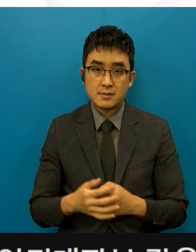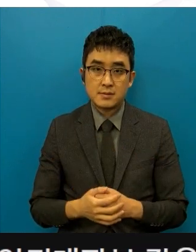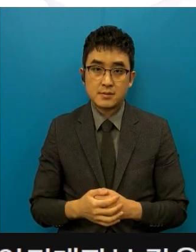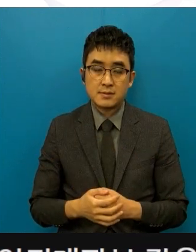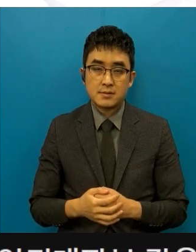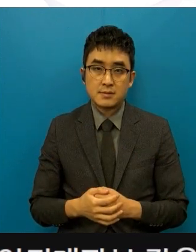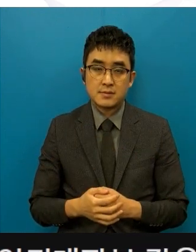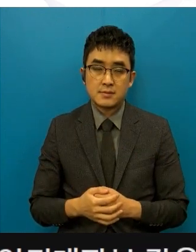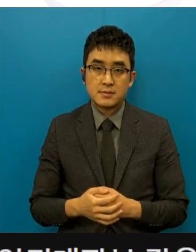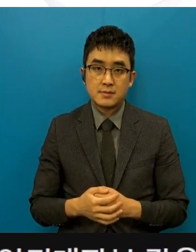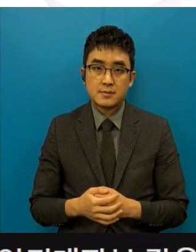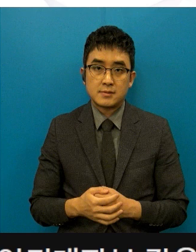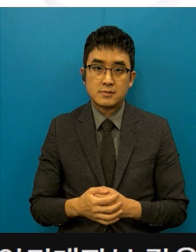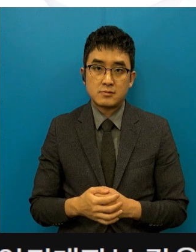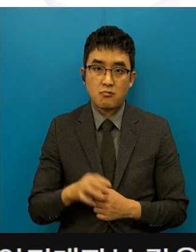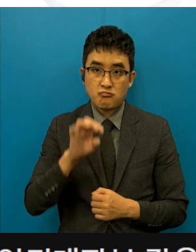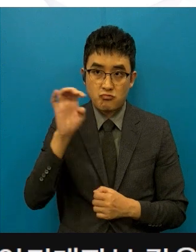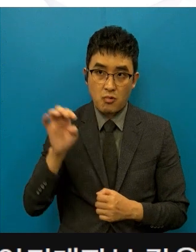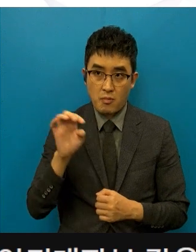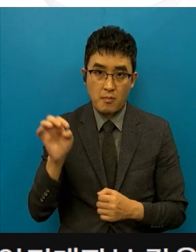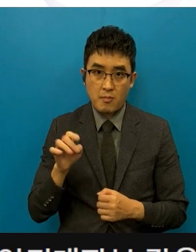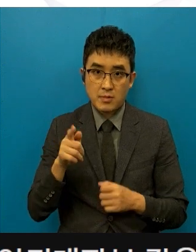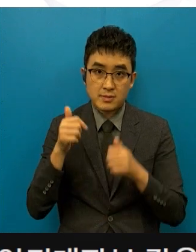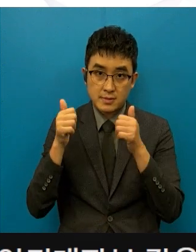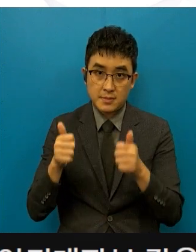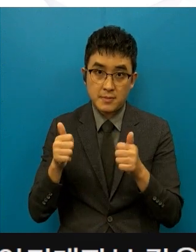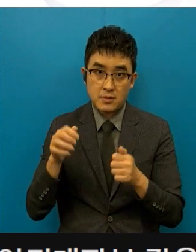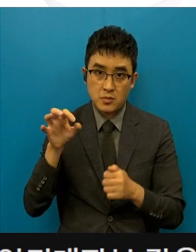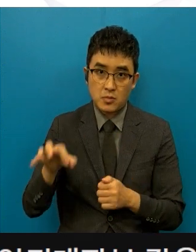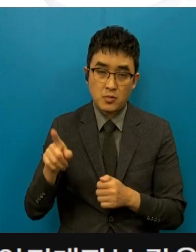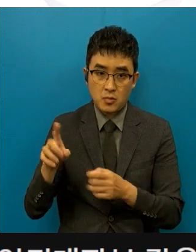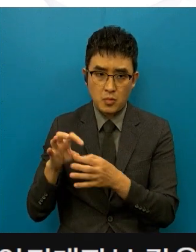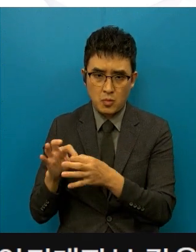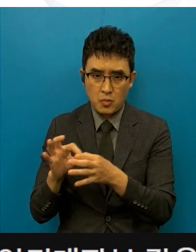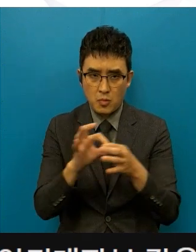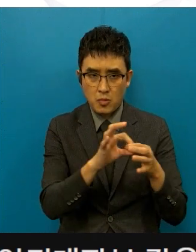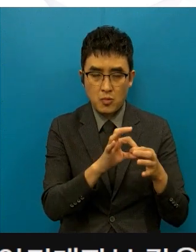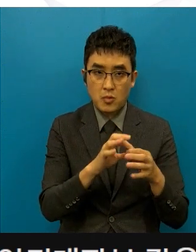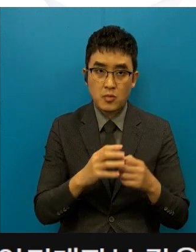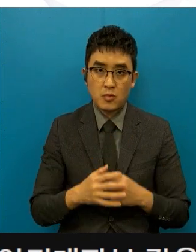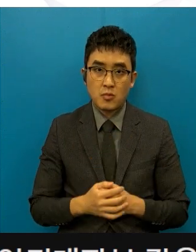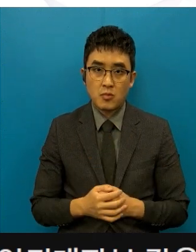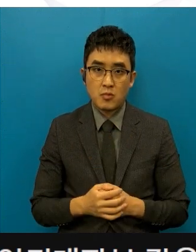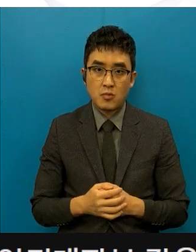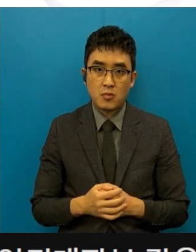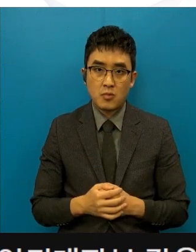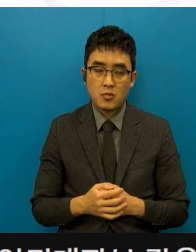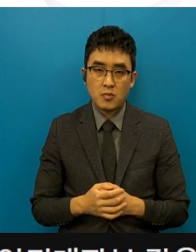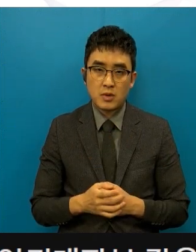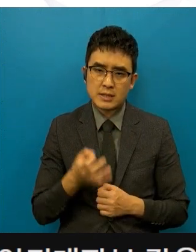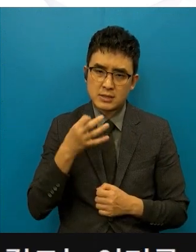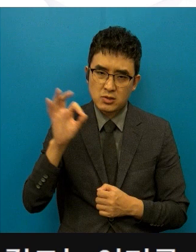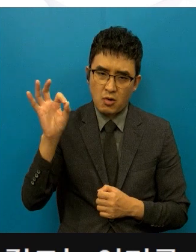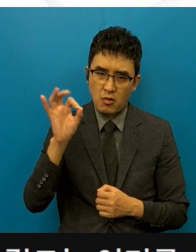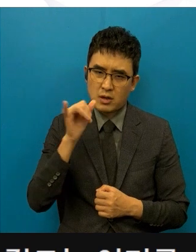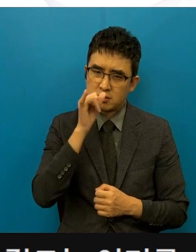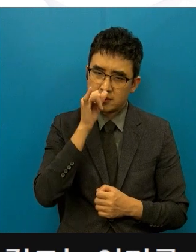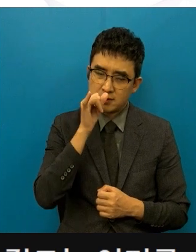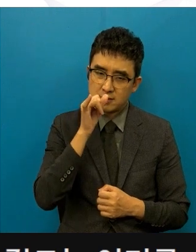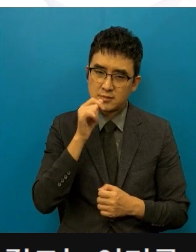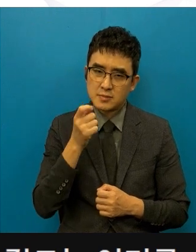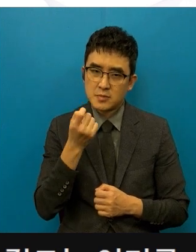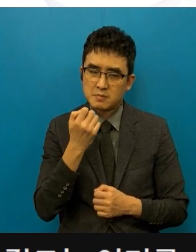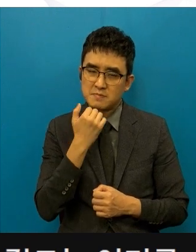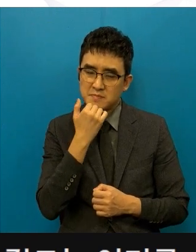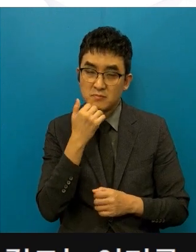appreciation somehow, would be very careful of commenting and saying something very definitive on the